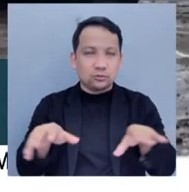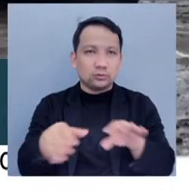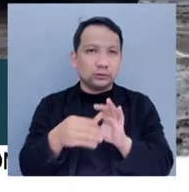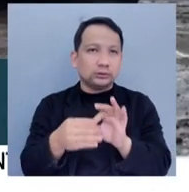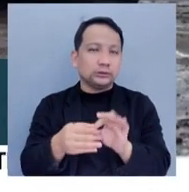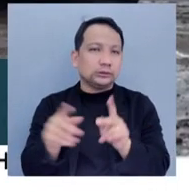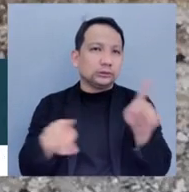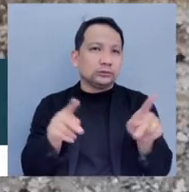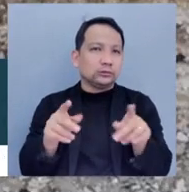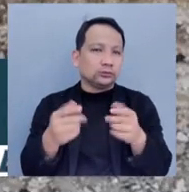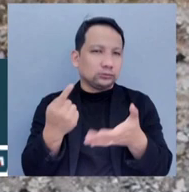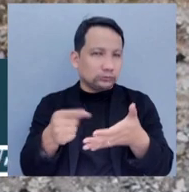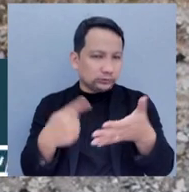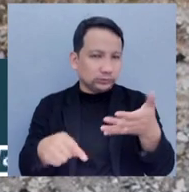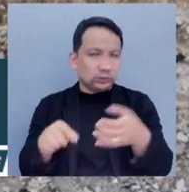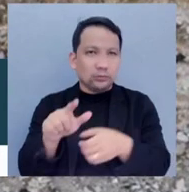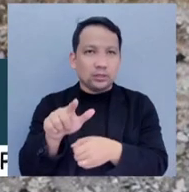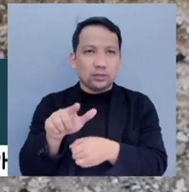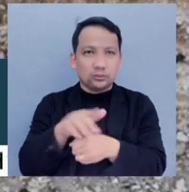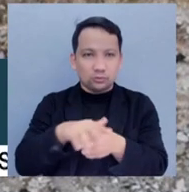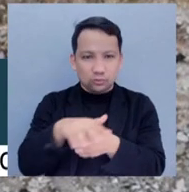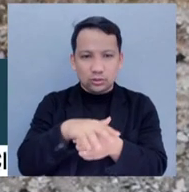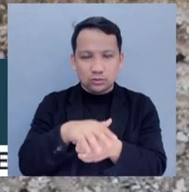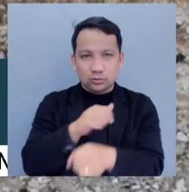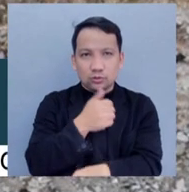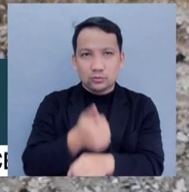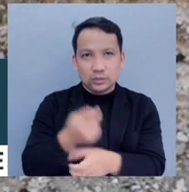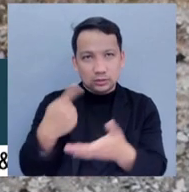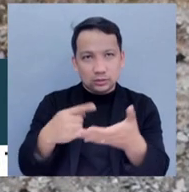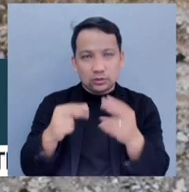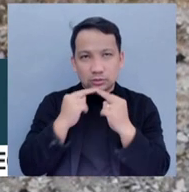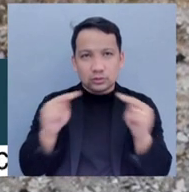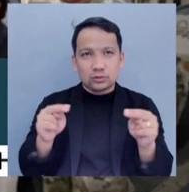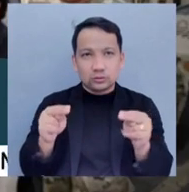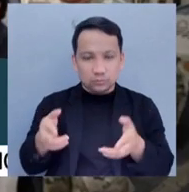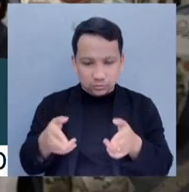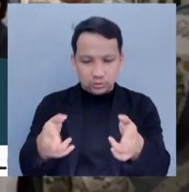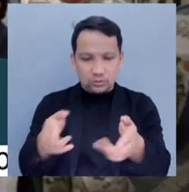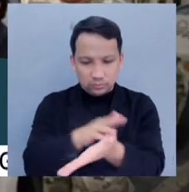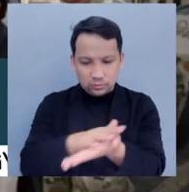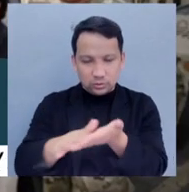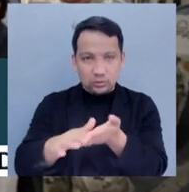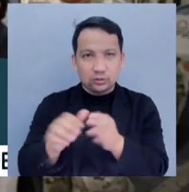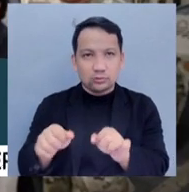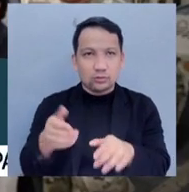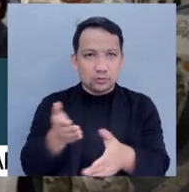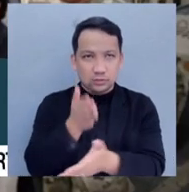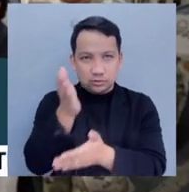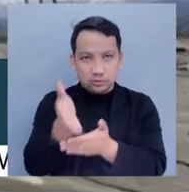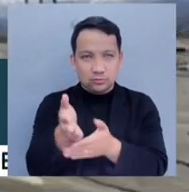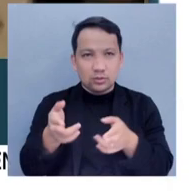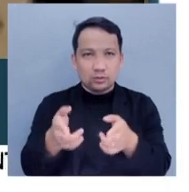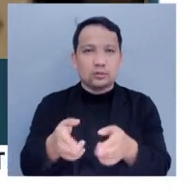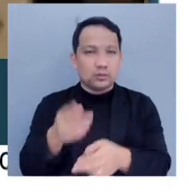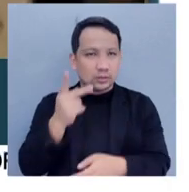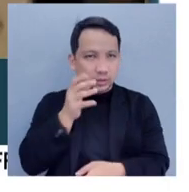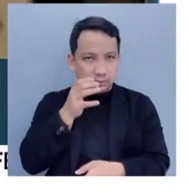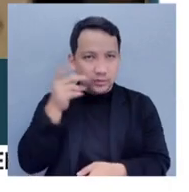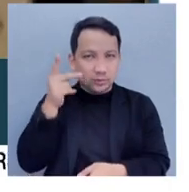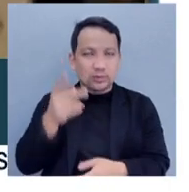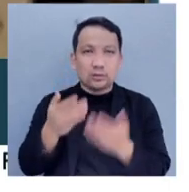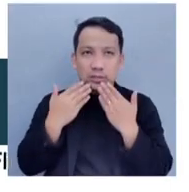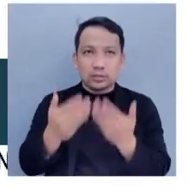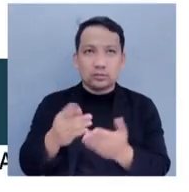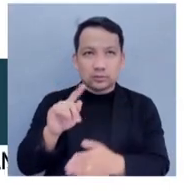residents to check their local authorities and local news to make sure the affected roads were already clear before heading out on the road. Carmina? Thanks a lot,